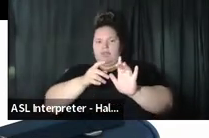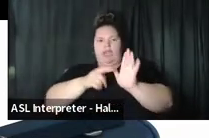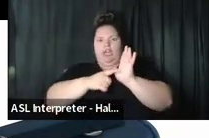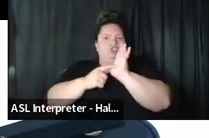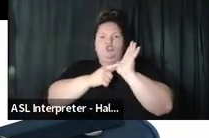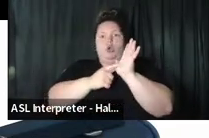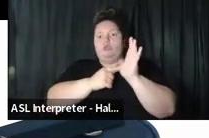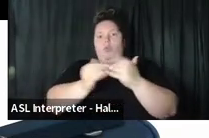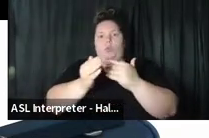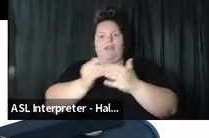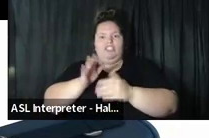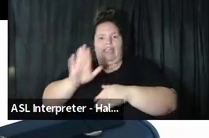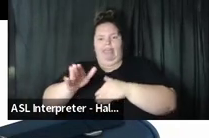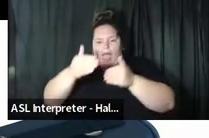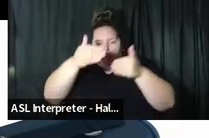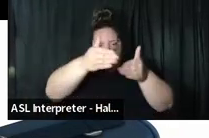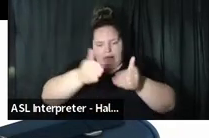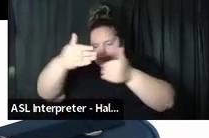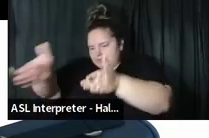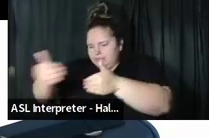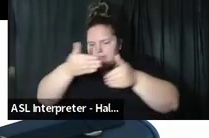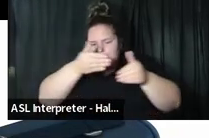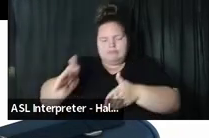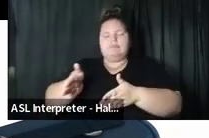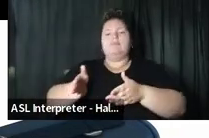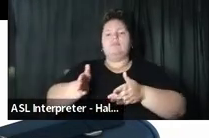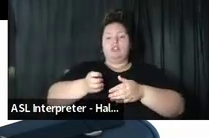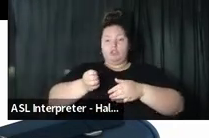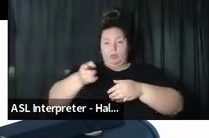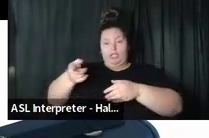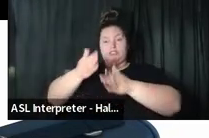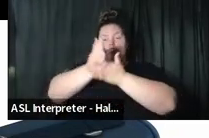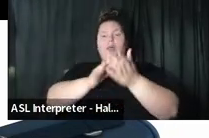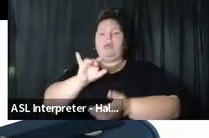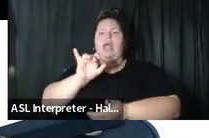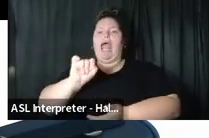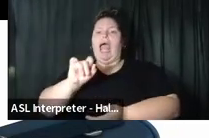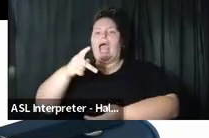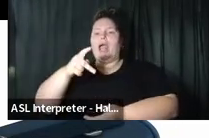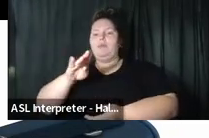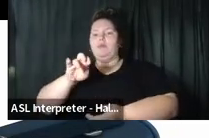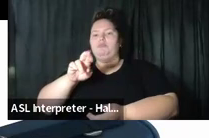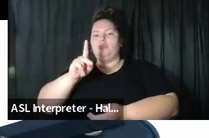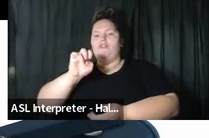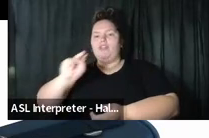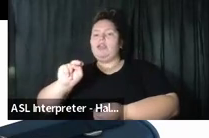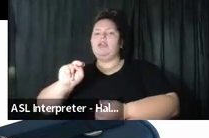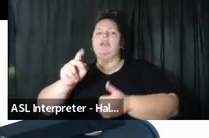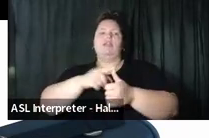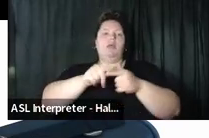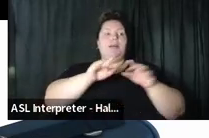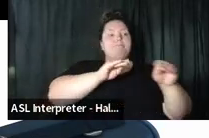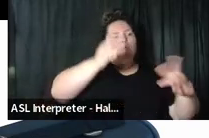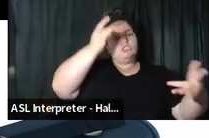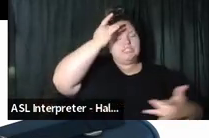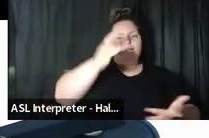it'll tell you, you know, here's a few things of ibuprofen, here's some motion sickness medicine, here's